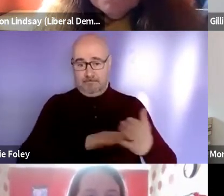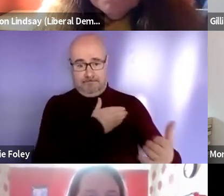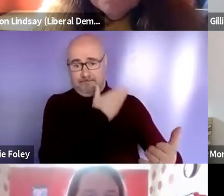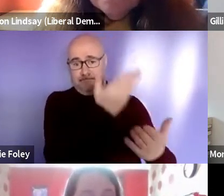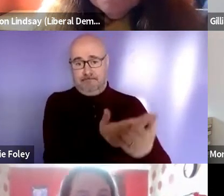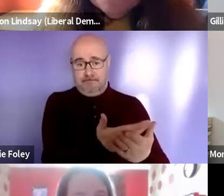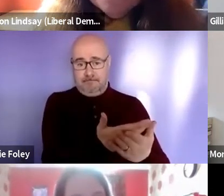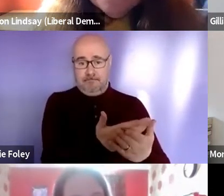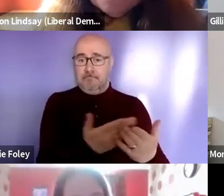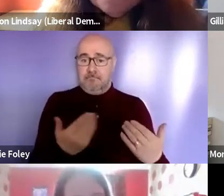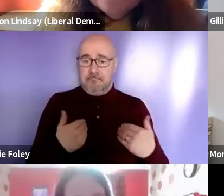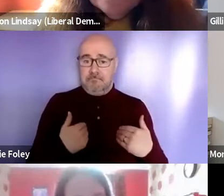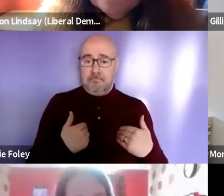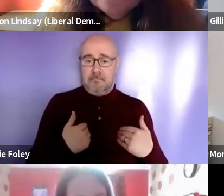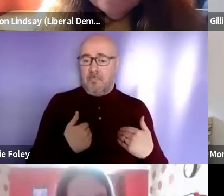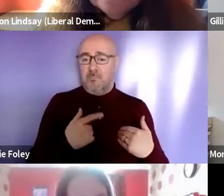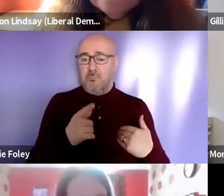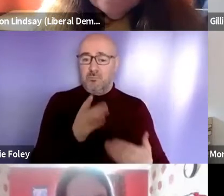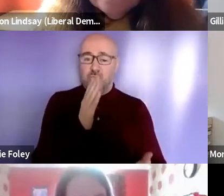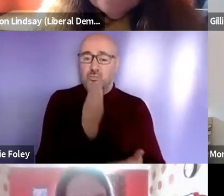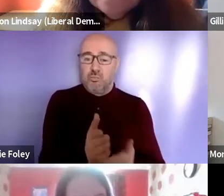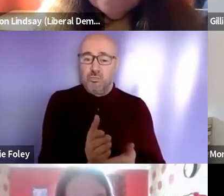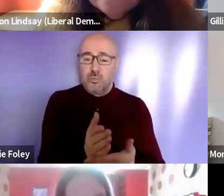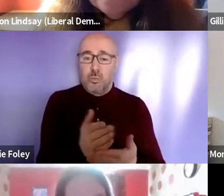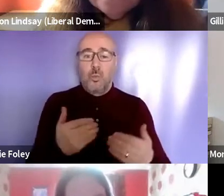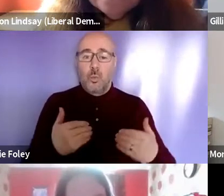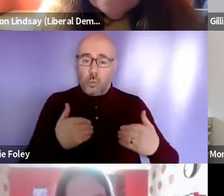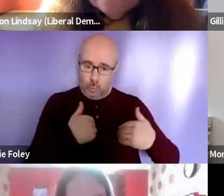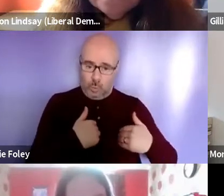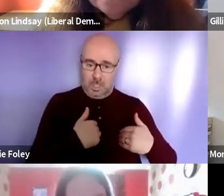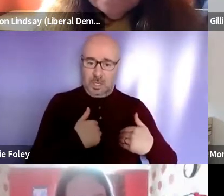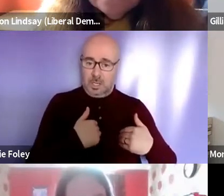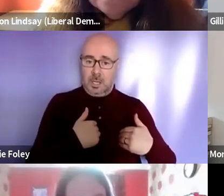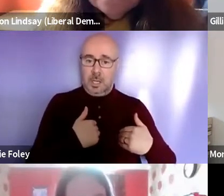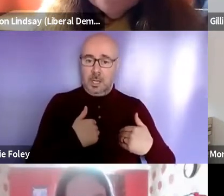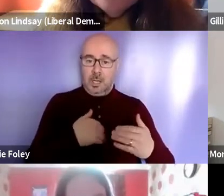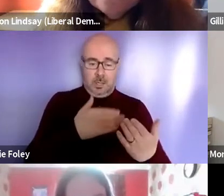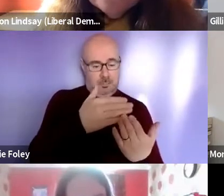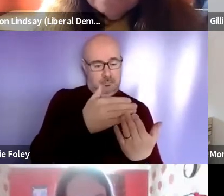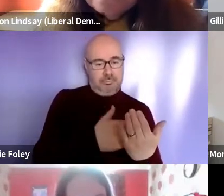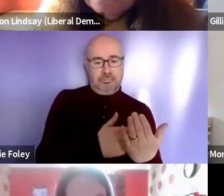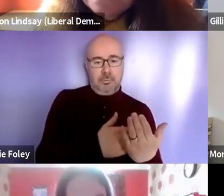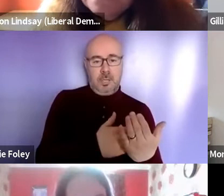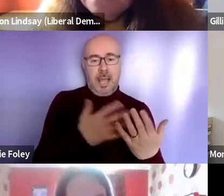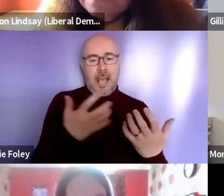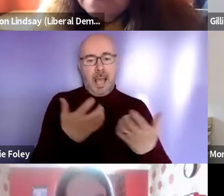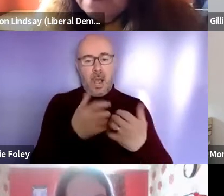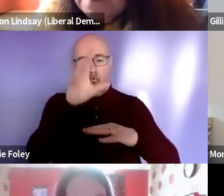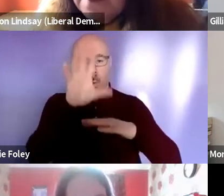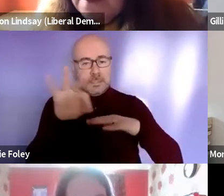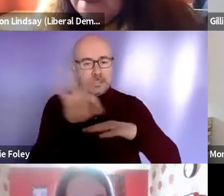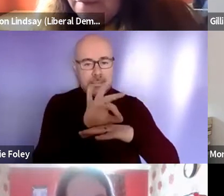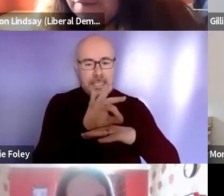think fundamentally we need to change our whole approach to design. We don't do inclusive